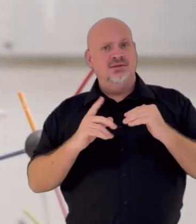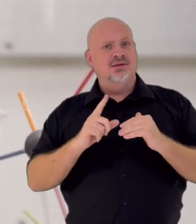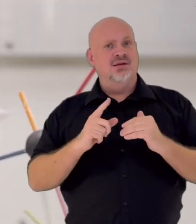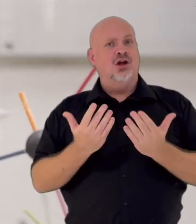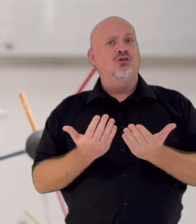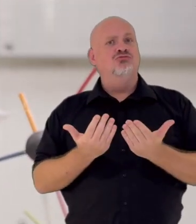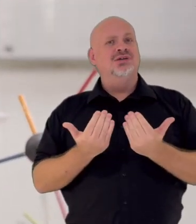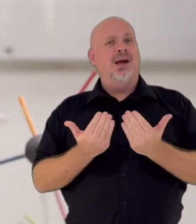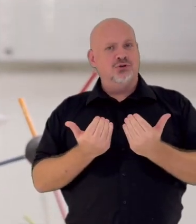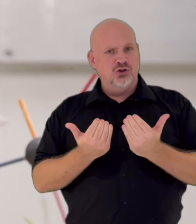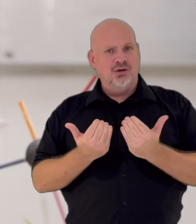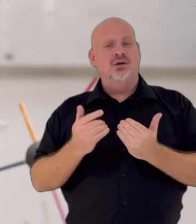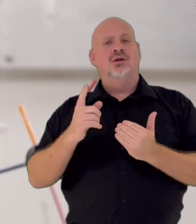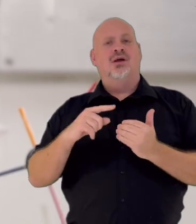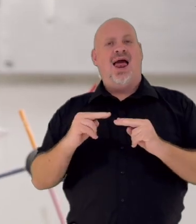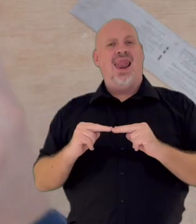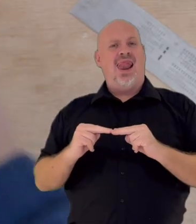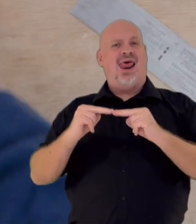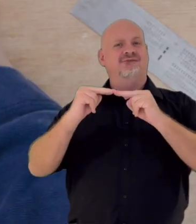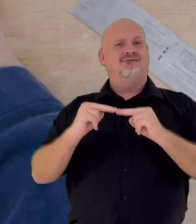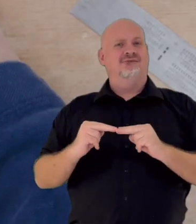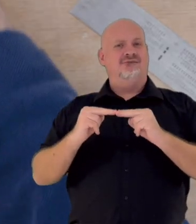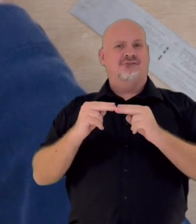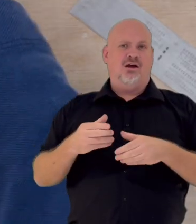and the lift shaft.